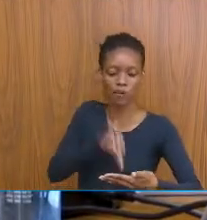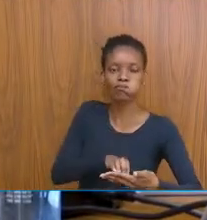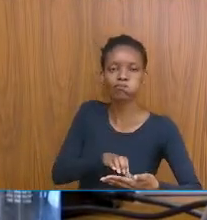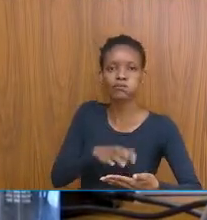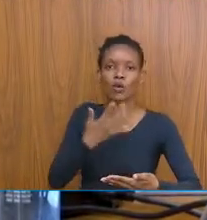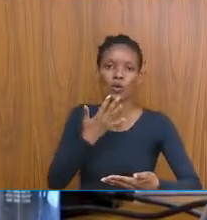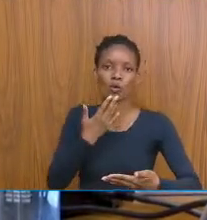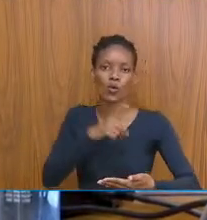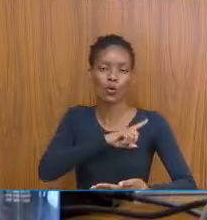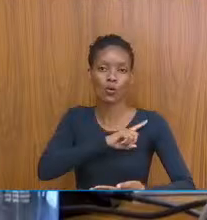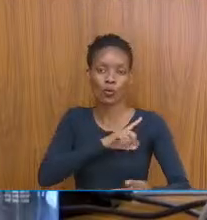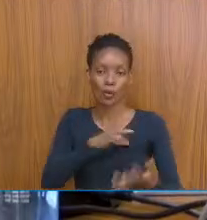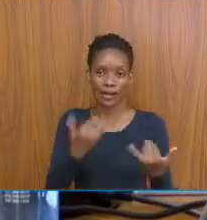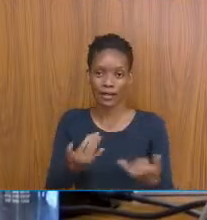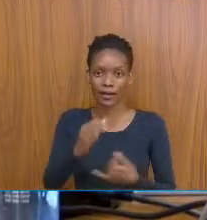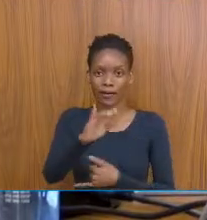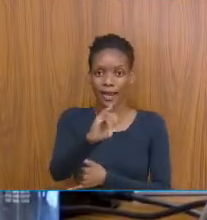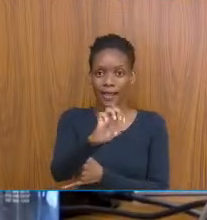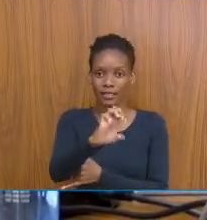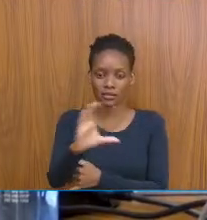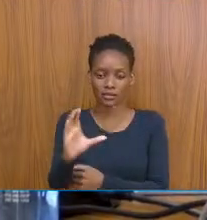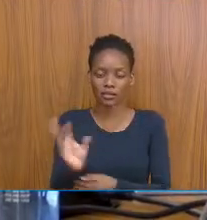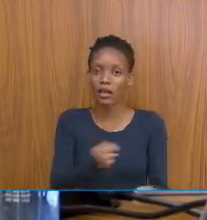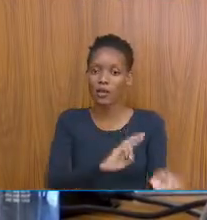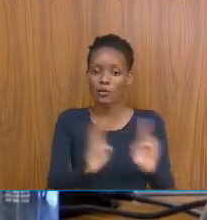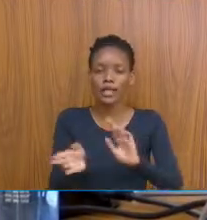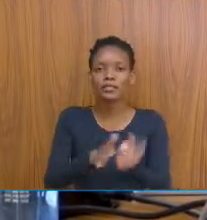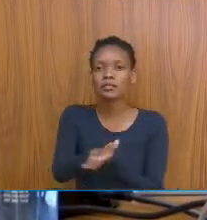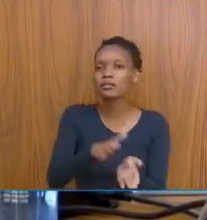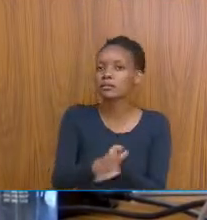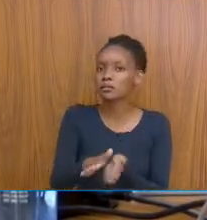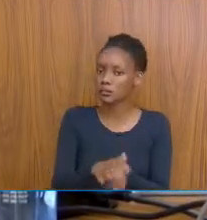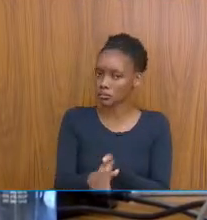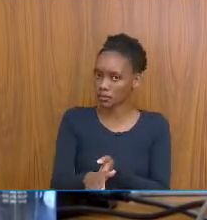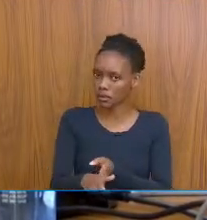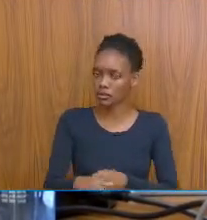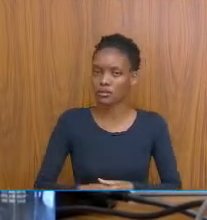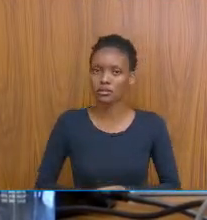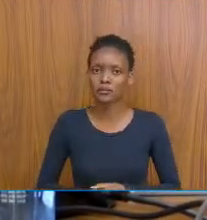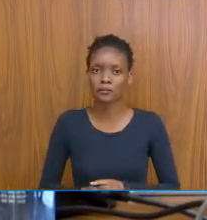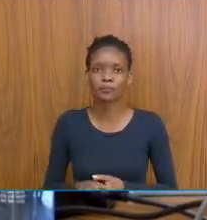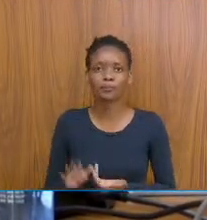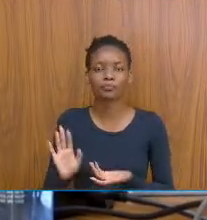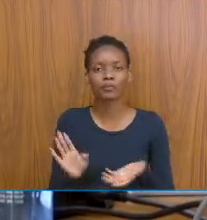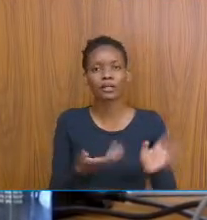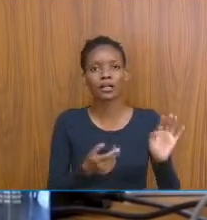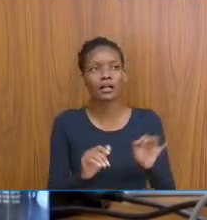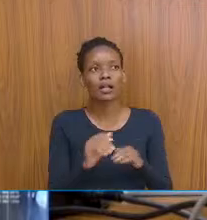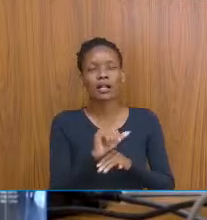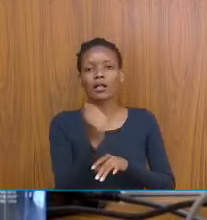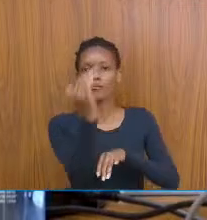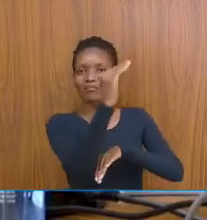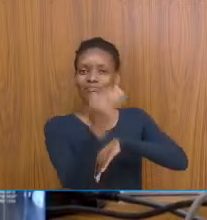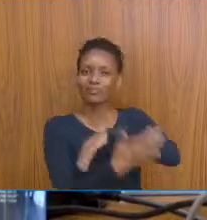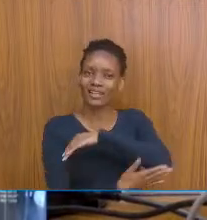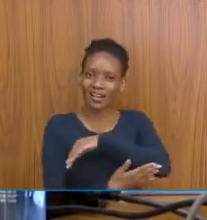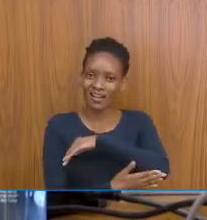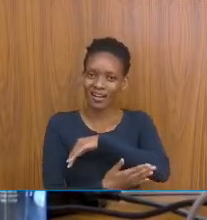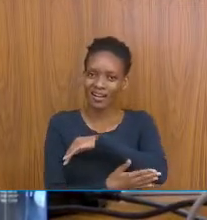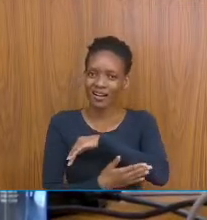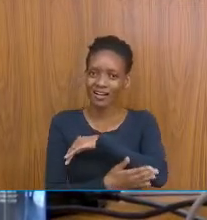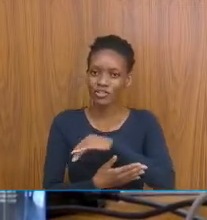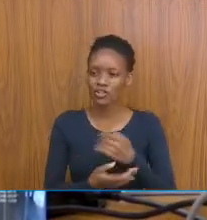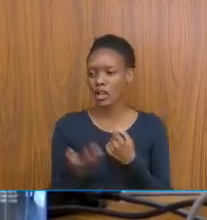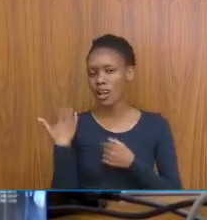ahead and print those ballots. And just on the issue of the foreign missions, with the judgment that came